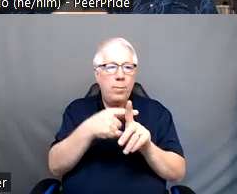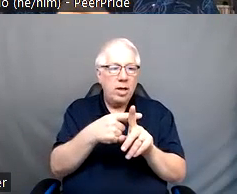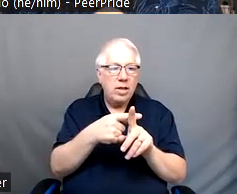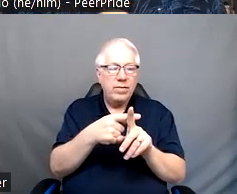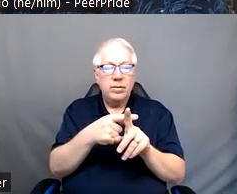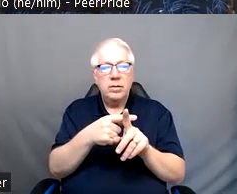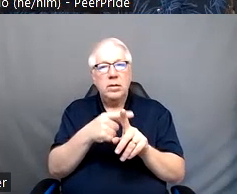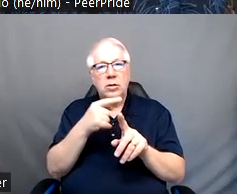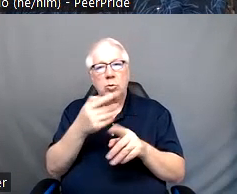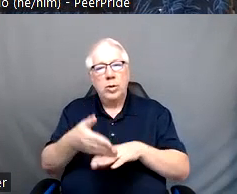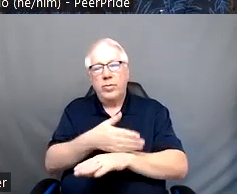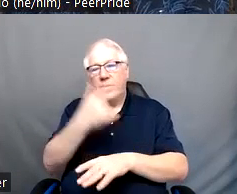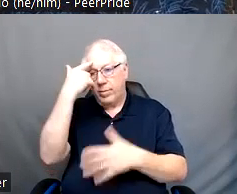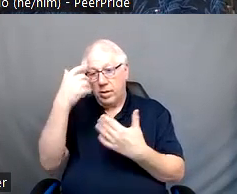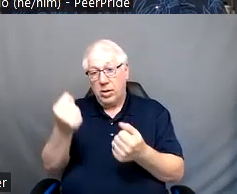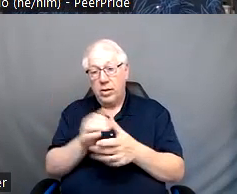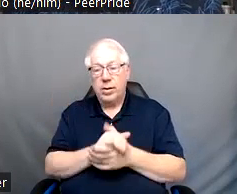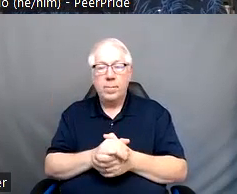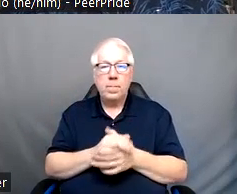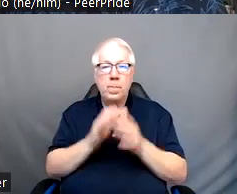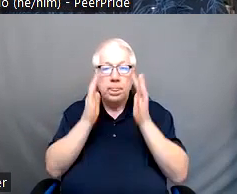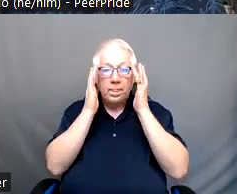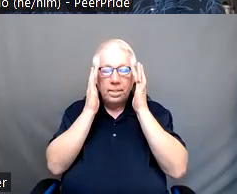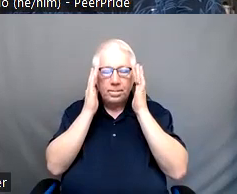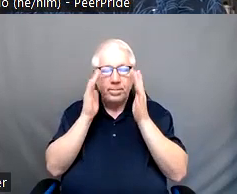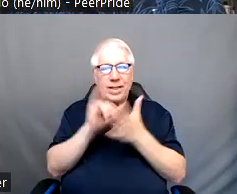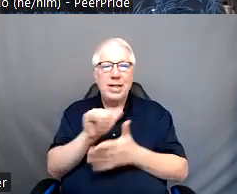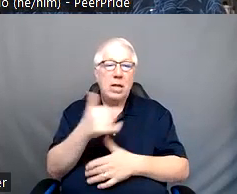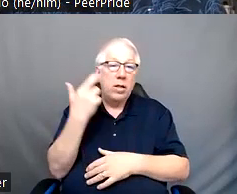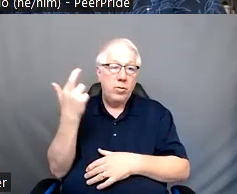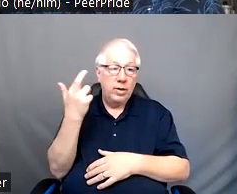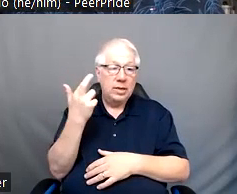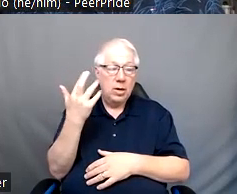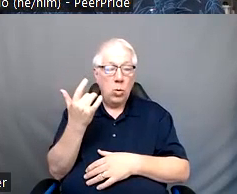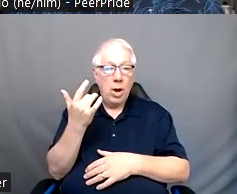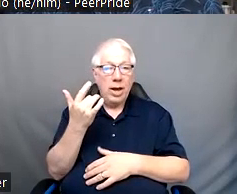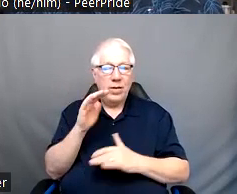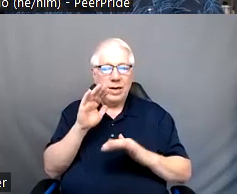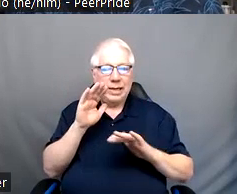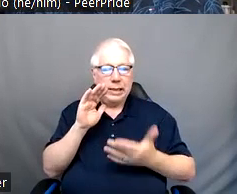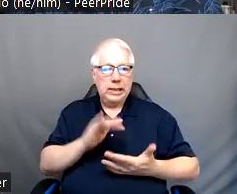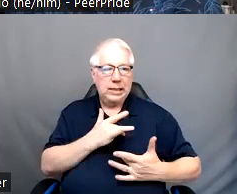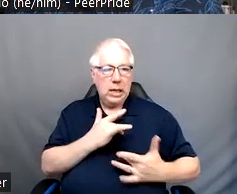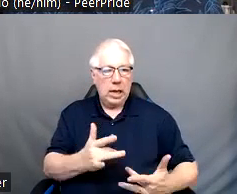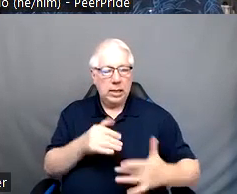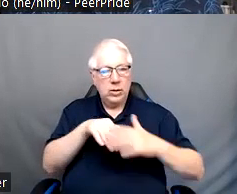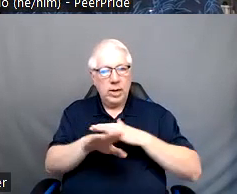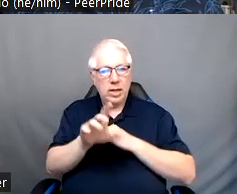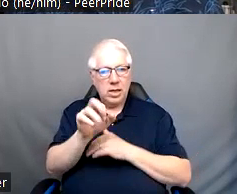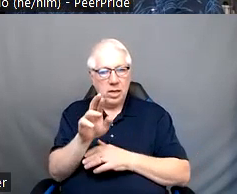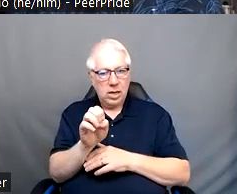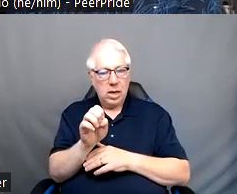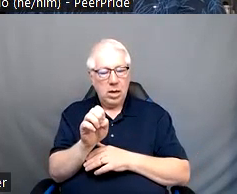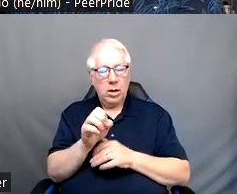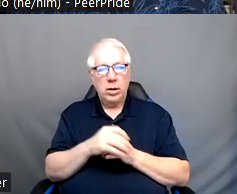to improving their mental health. And that'll just be another reason why they are less likely to access care in that